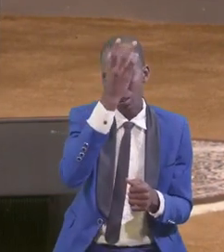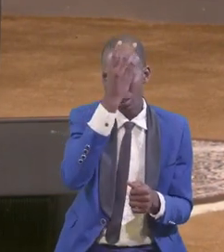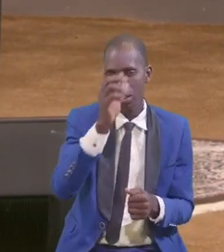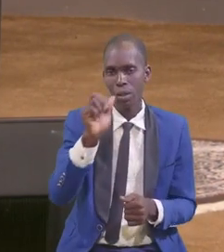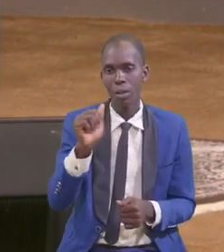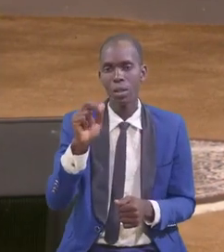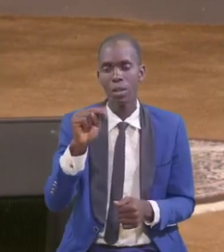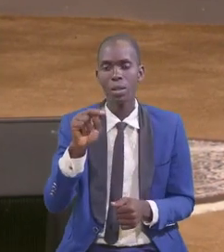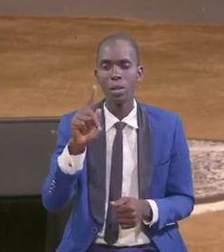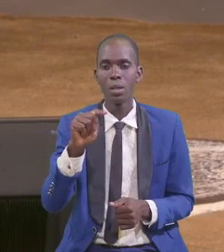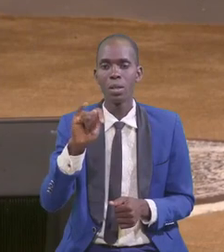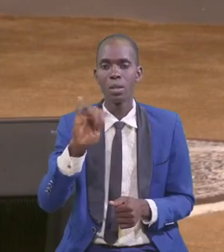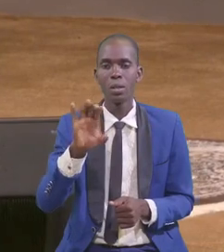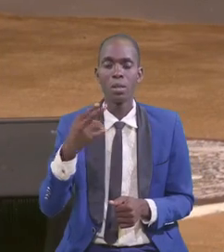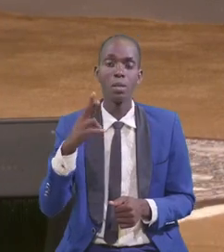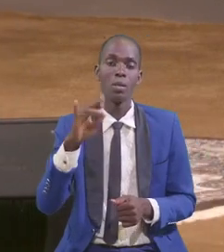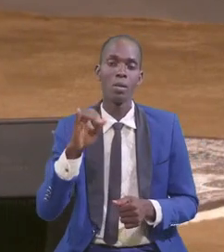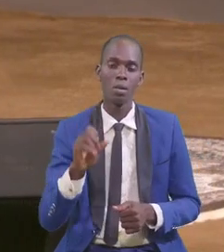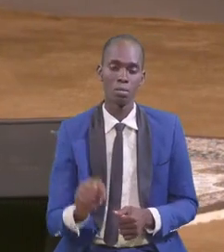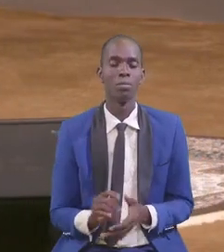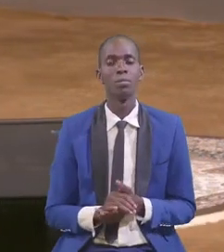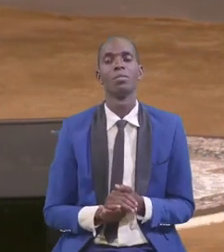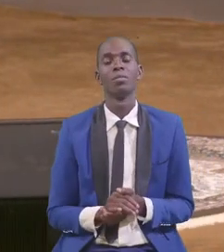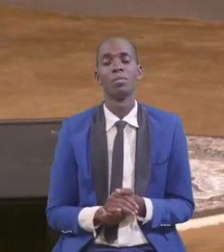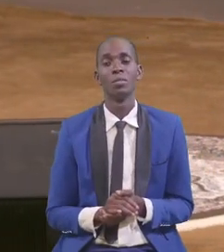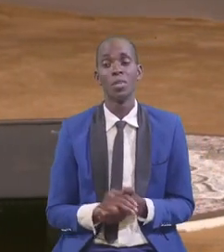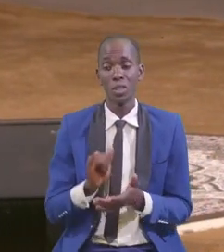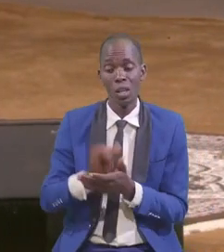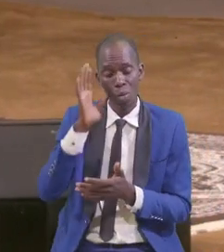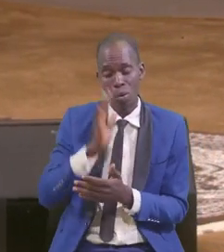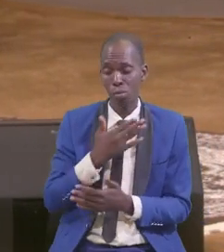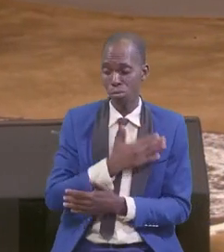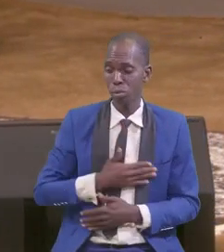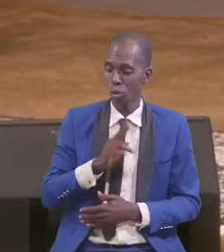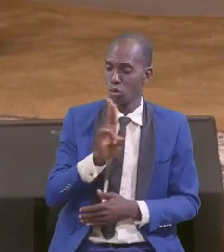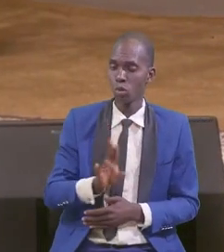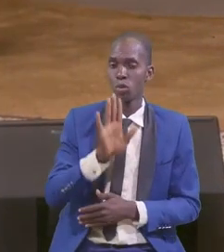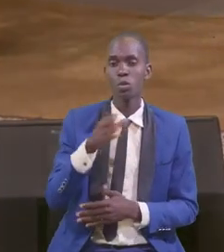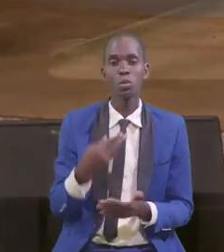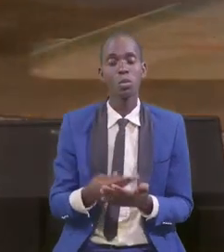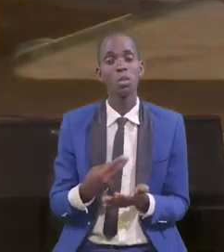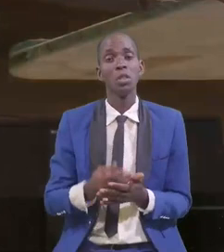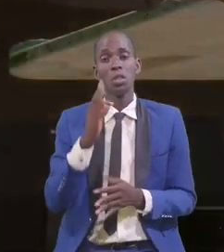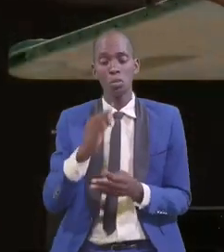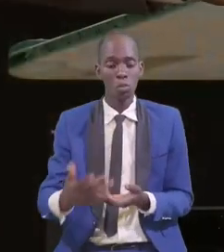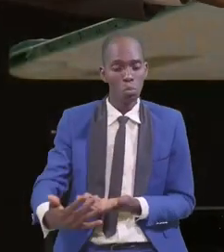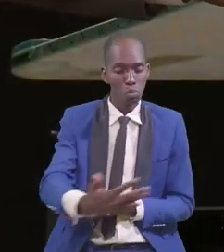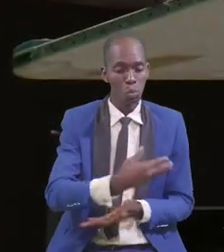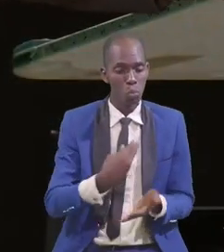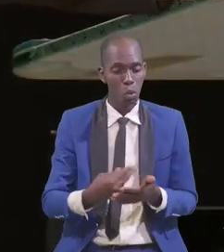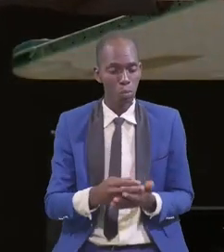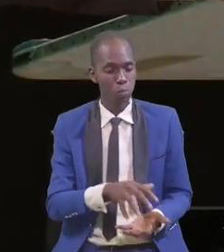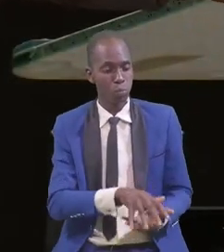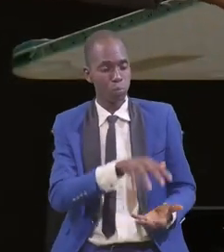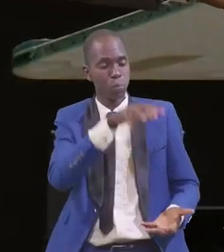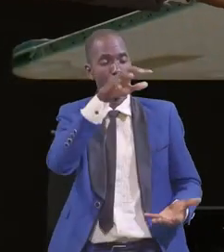you don't go, if the rapture takes place and you remain here, all that money is there in the bag,